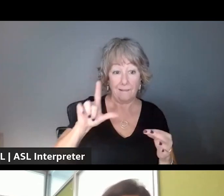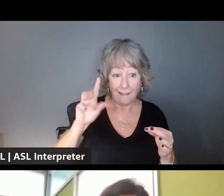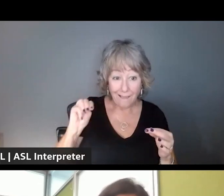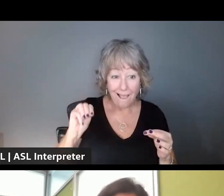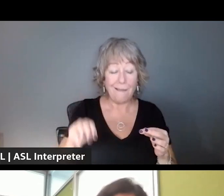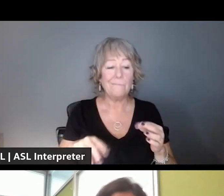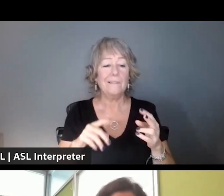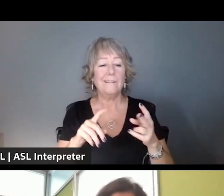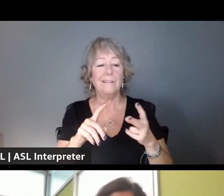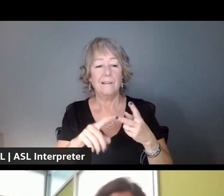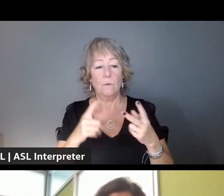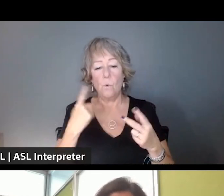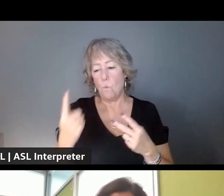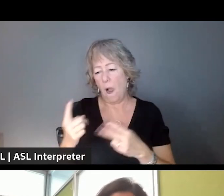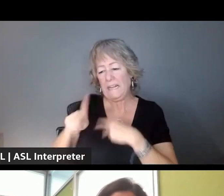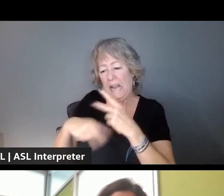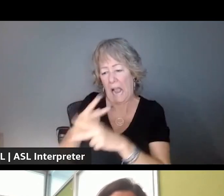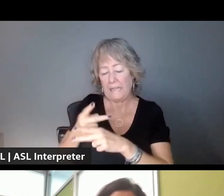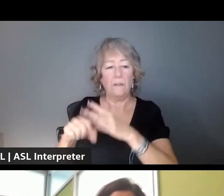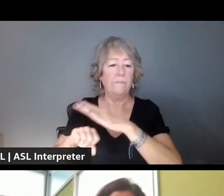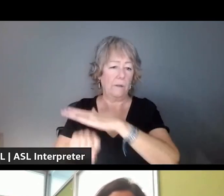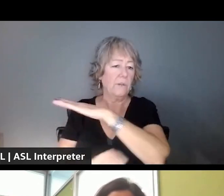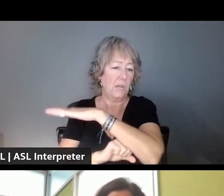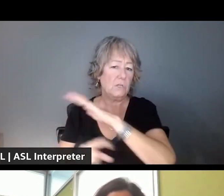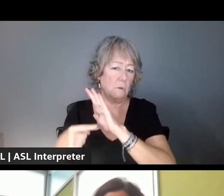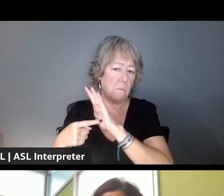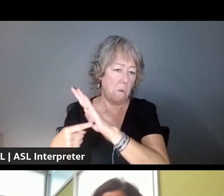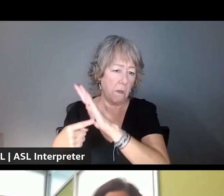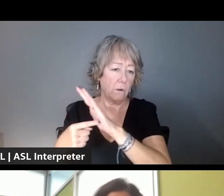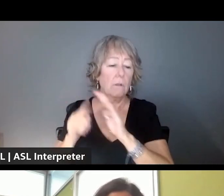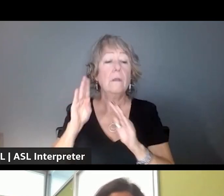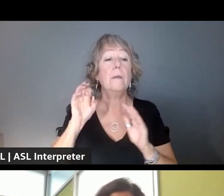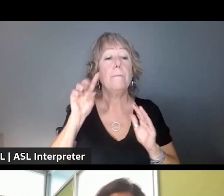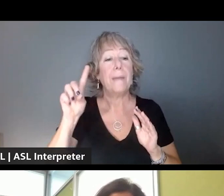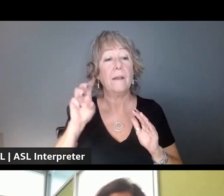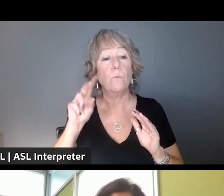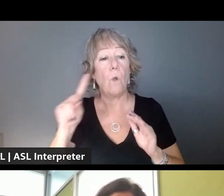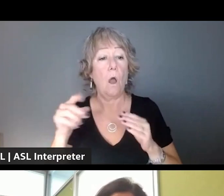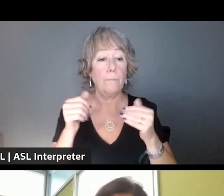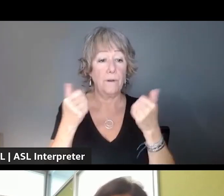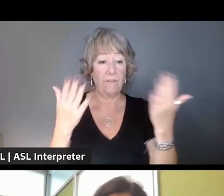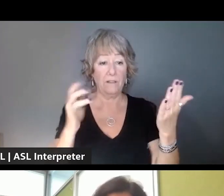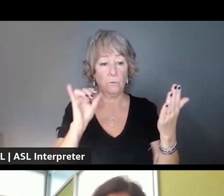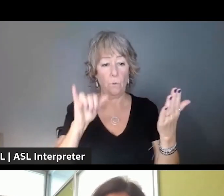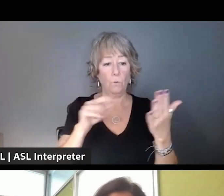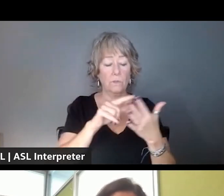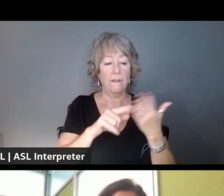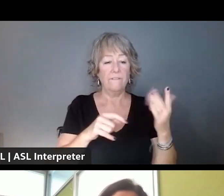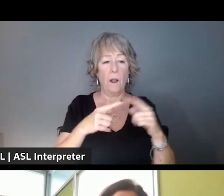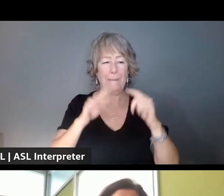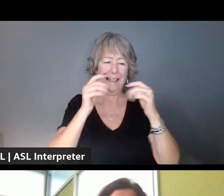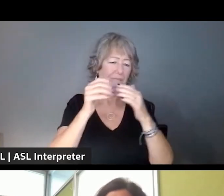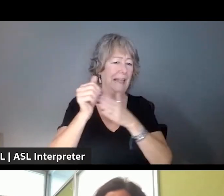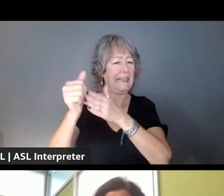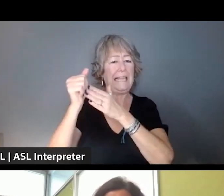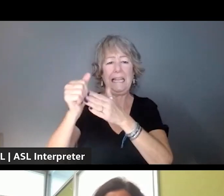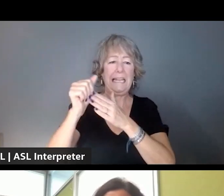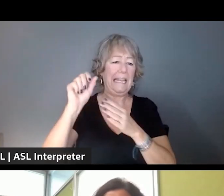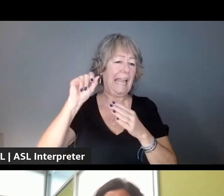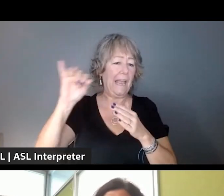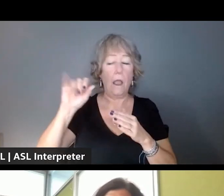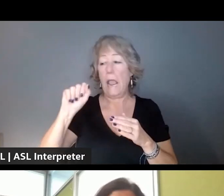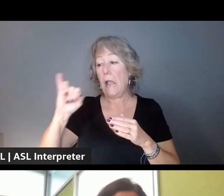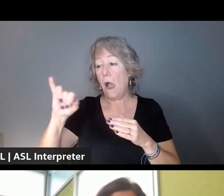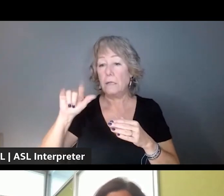language models are one sort of foundation models. And Bedrock provides you these foundation models from leading AI companies like